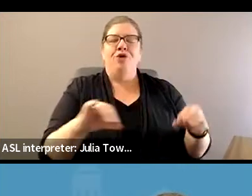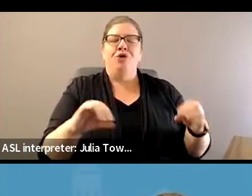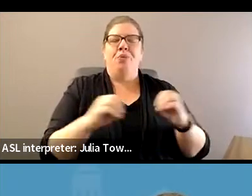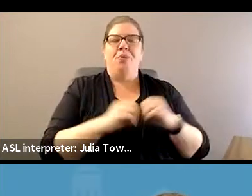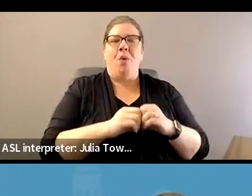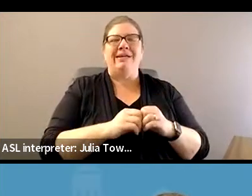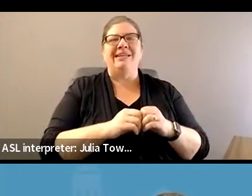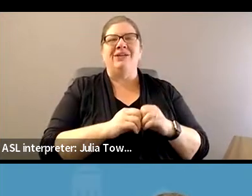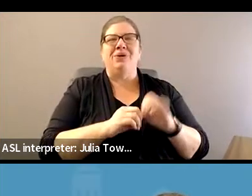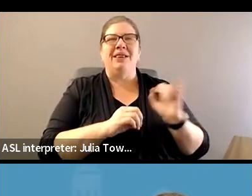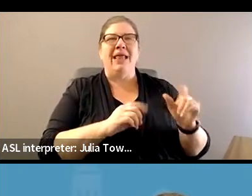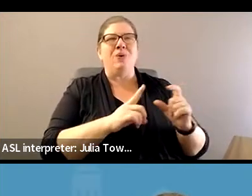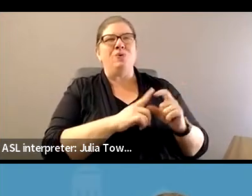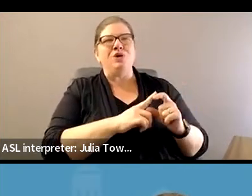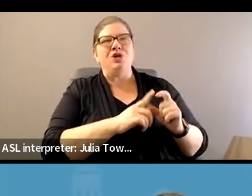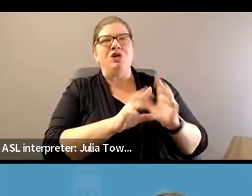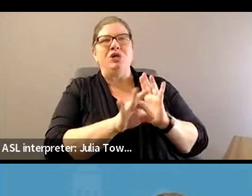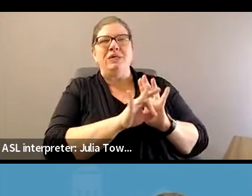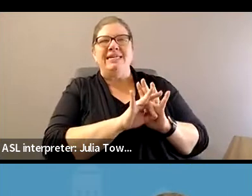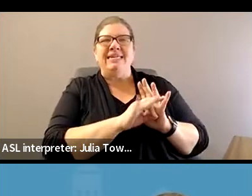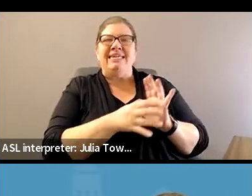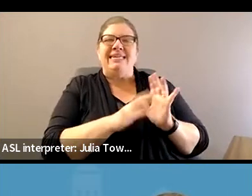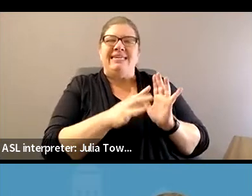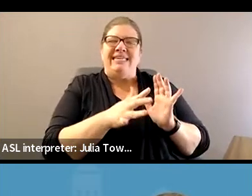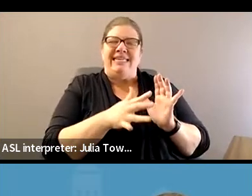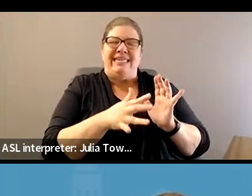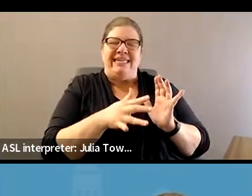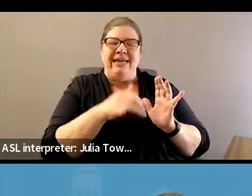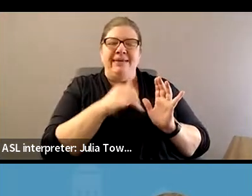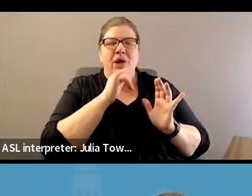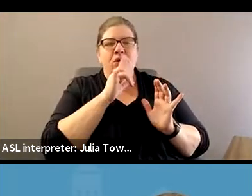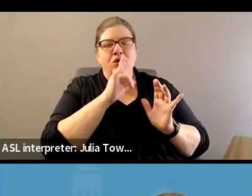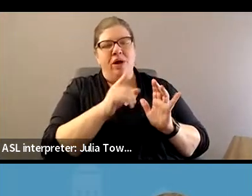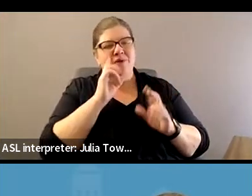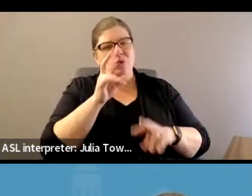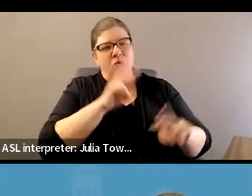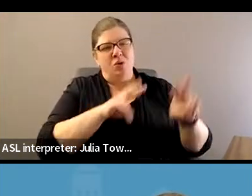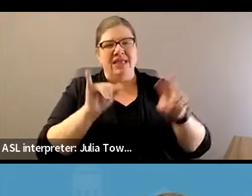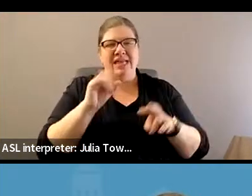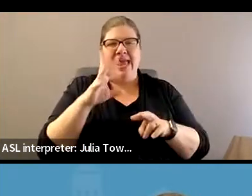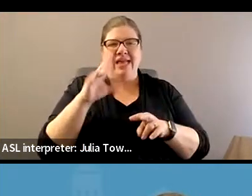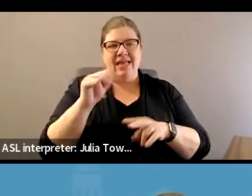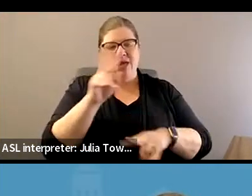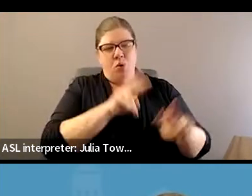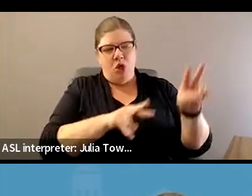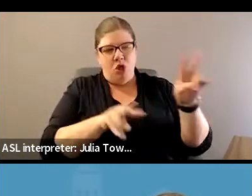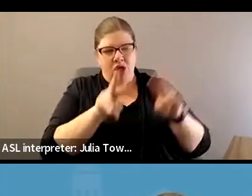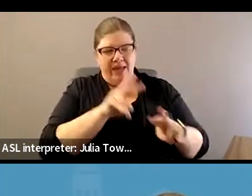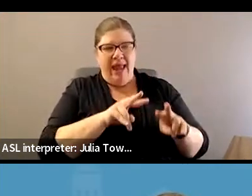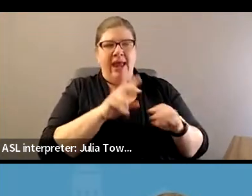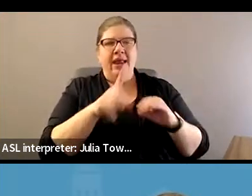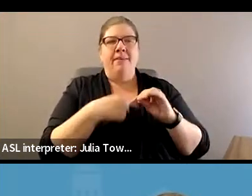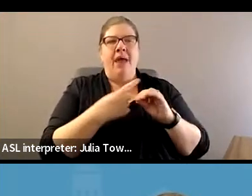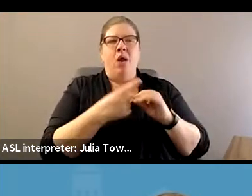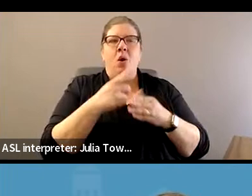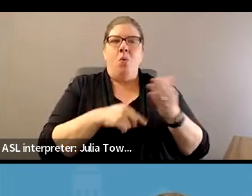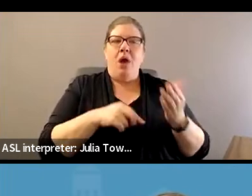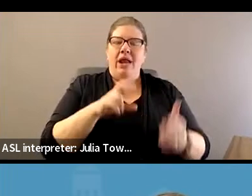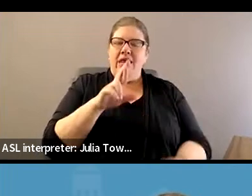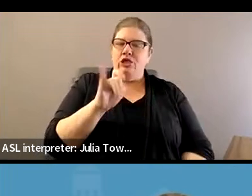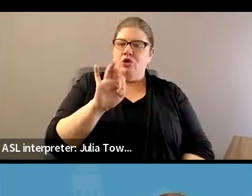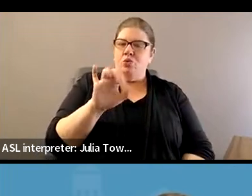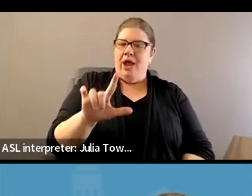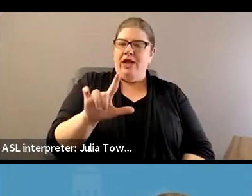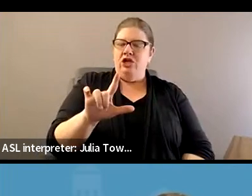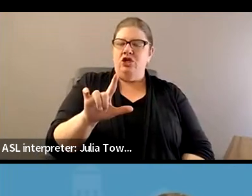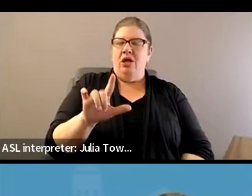just a word thing, but that's something I would like Insight to look at with regards to what's racial competency. What